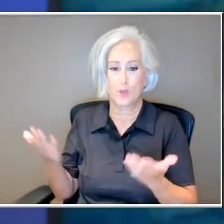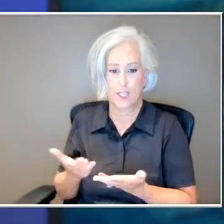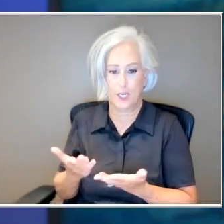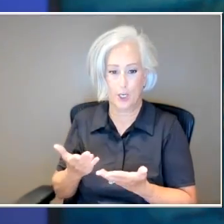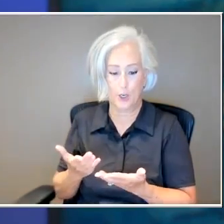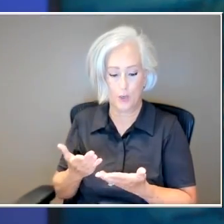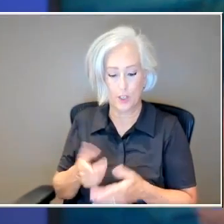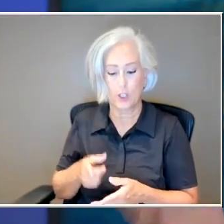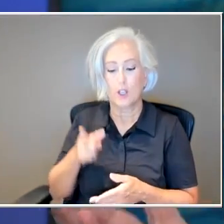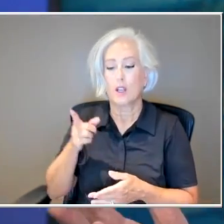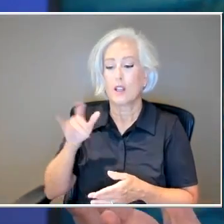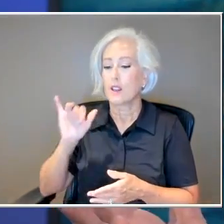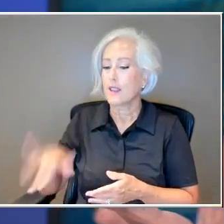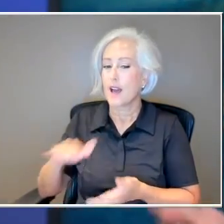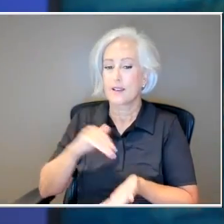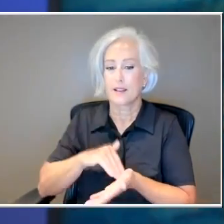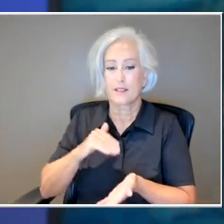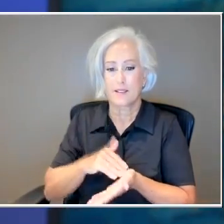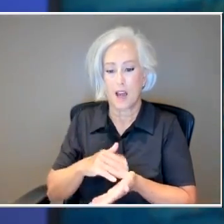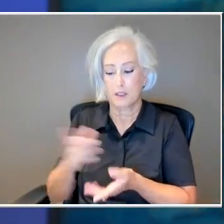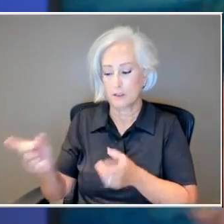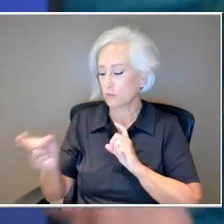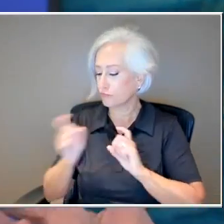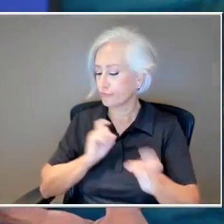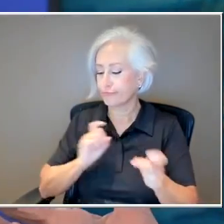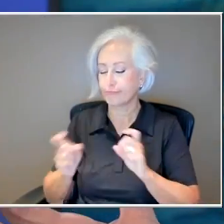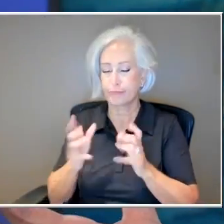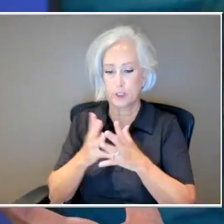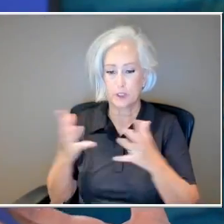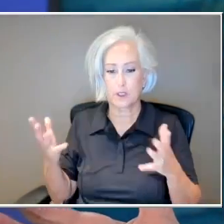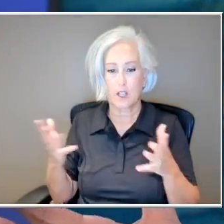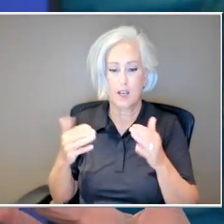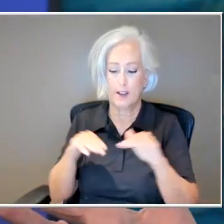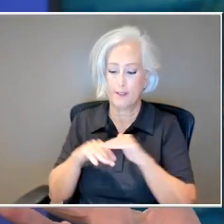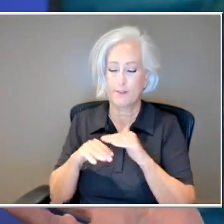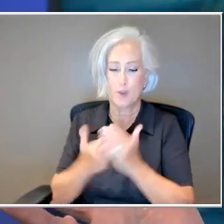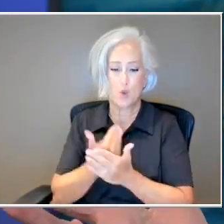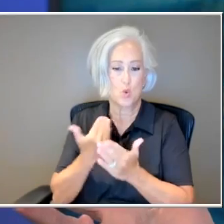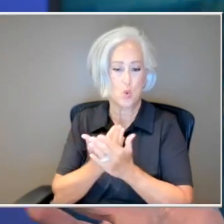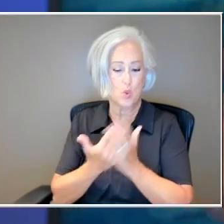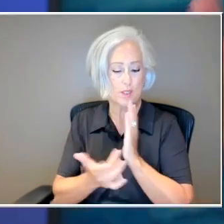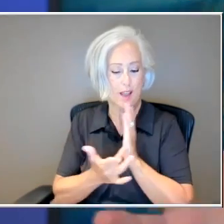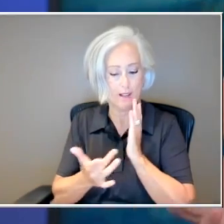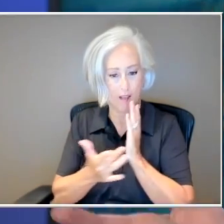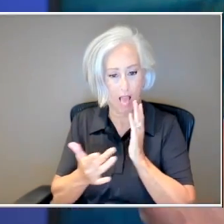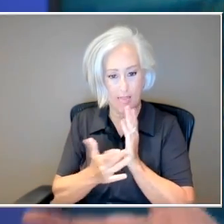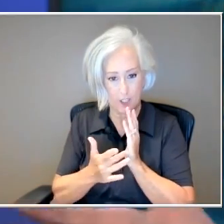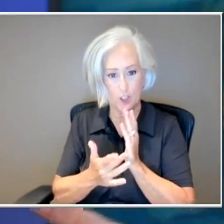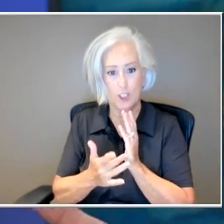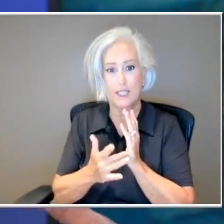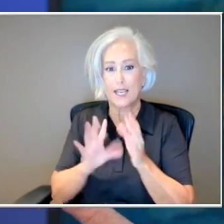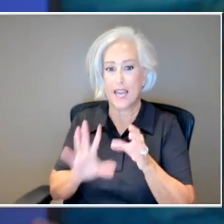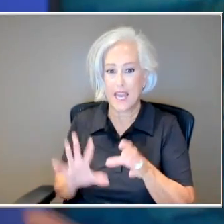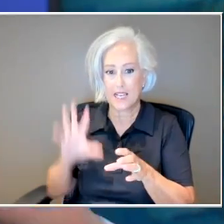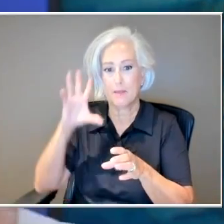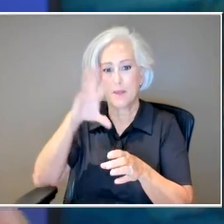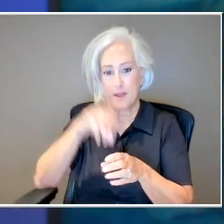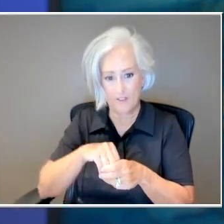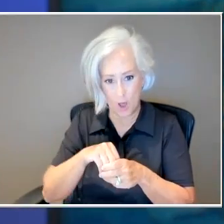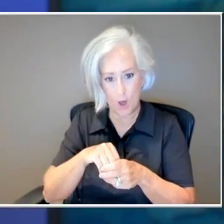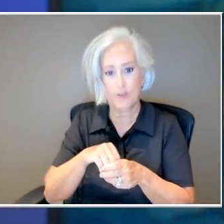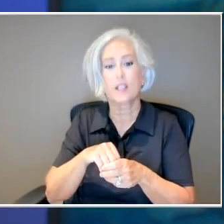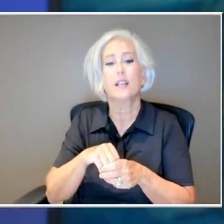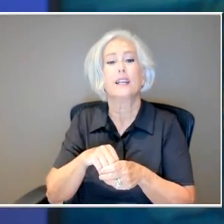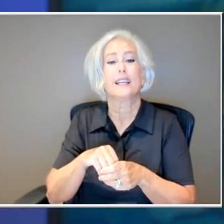so many different new technologies and get to be part of these tremendous clinical trials that are truly practice-changing, and